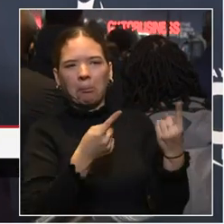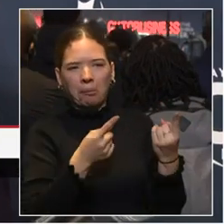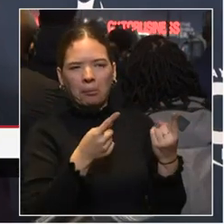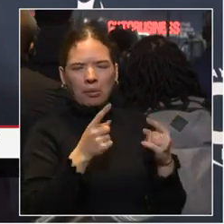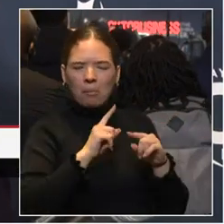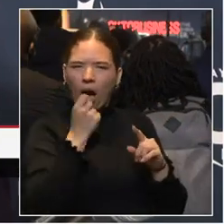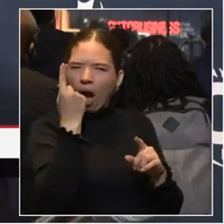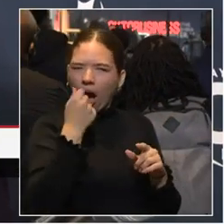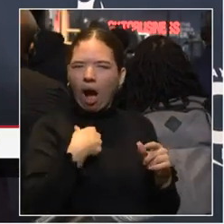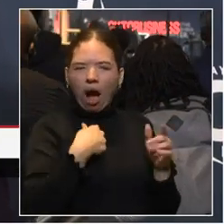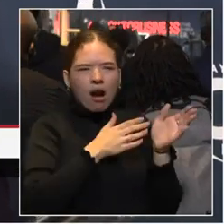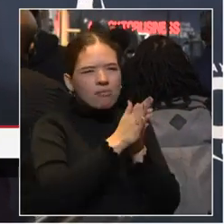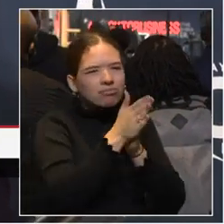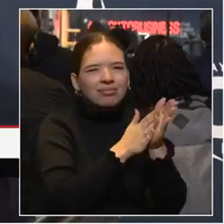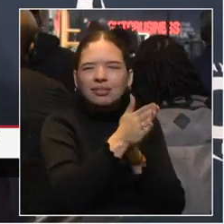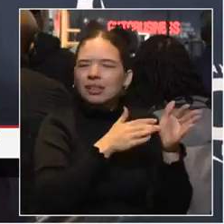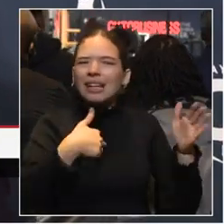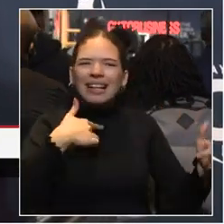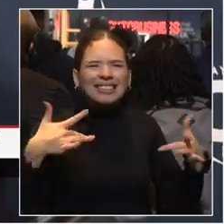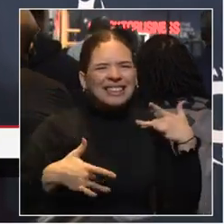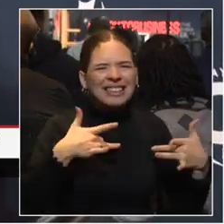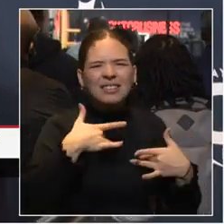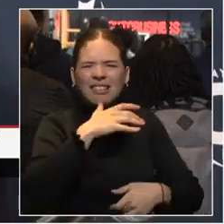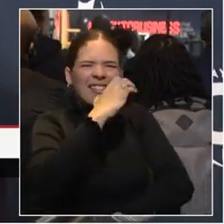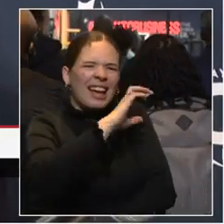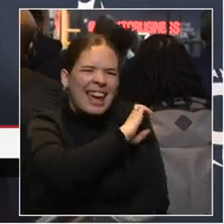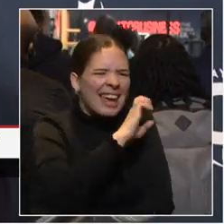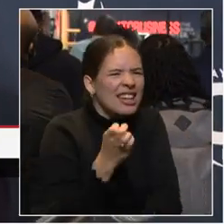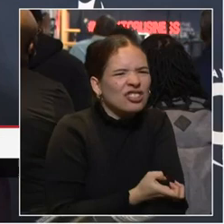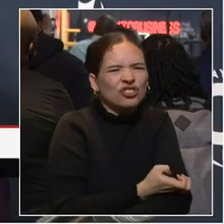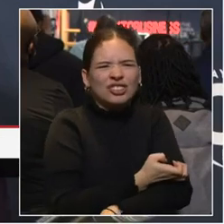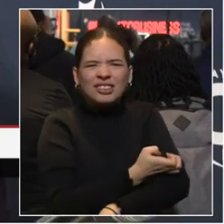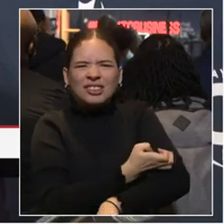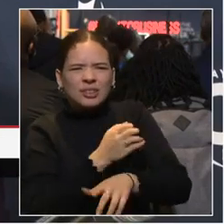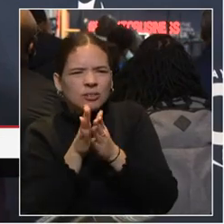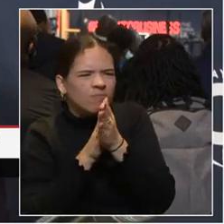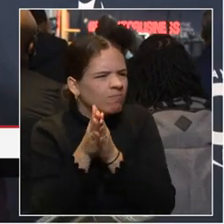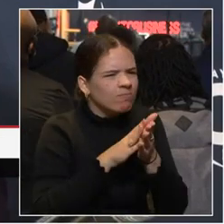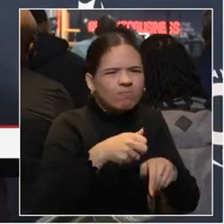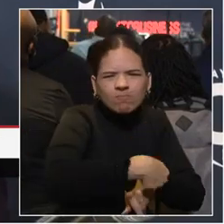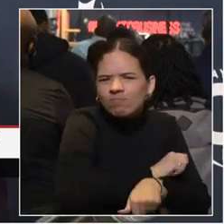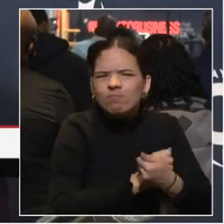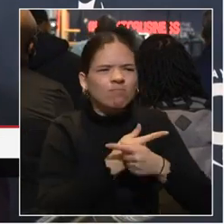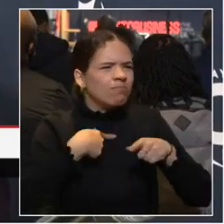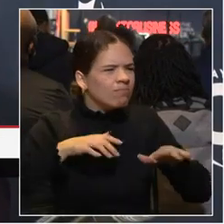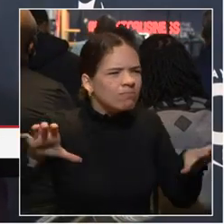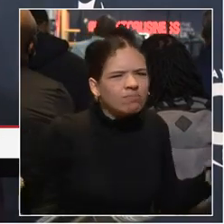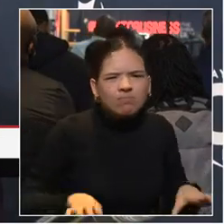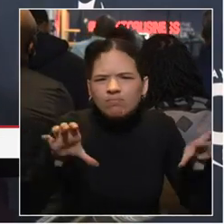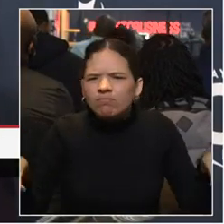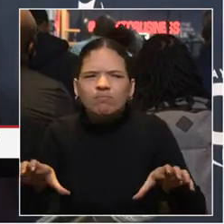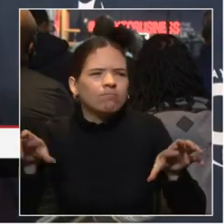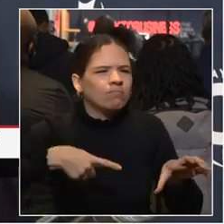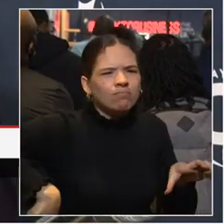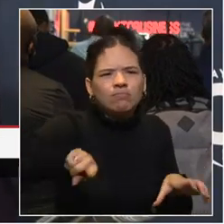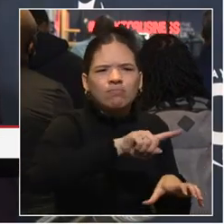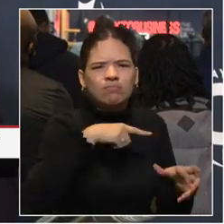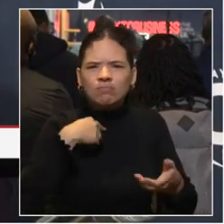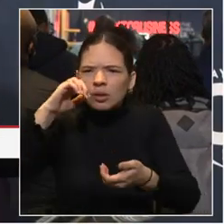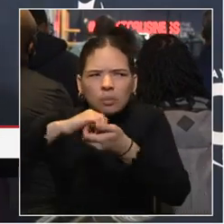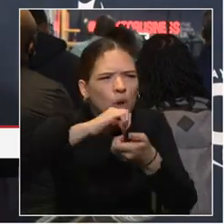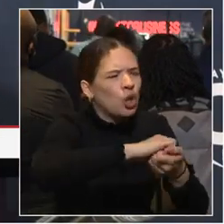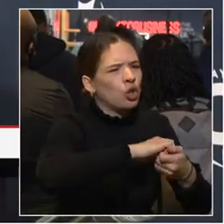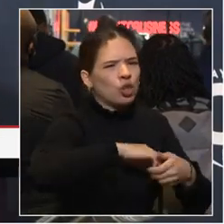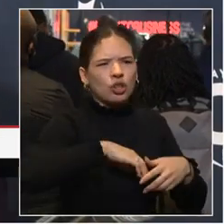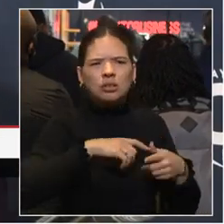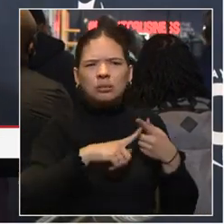the district are rolling up their sleeves to get to work, and they're also excited to work in collaboration on the big